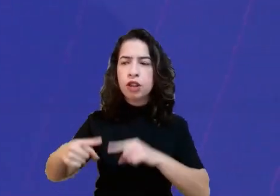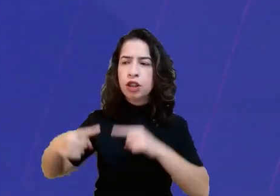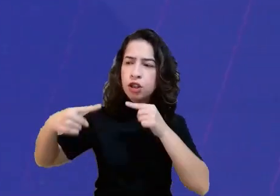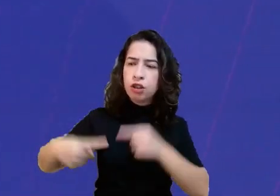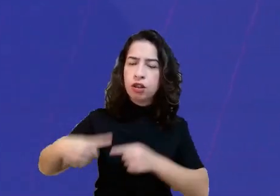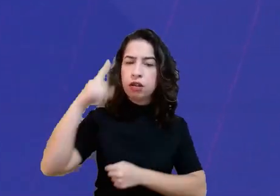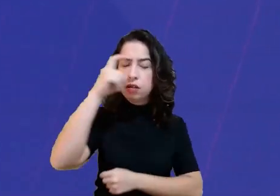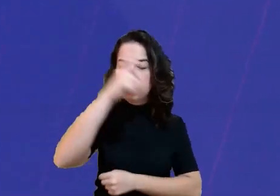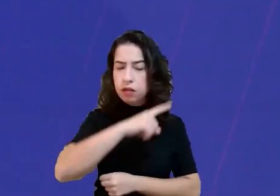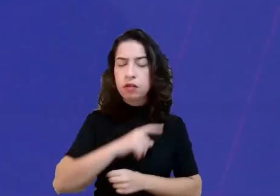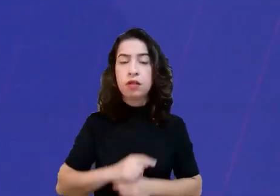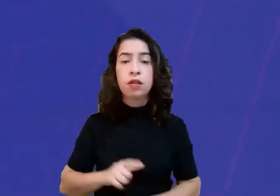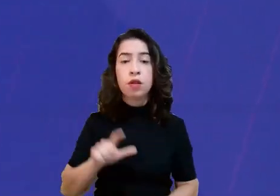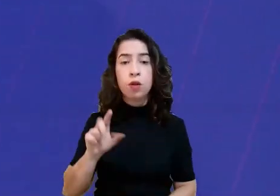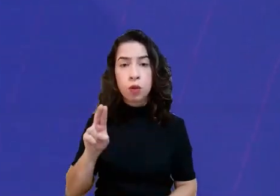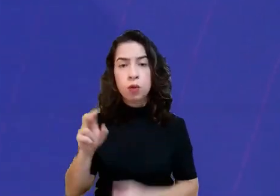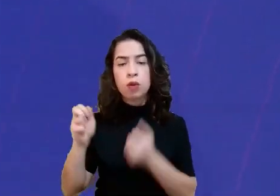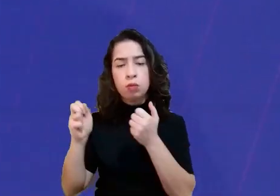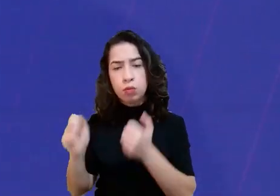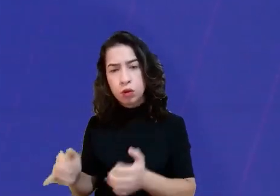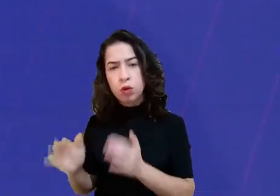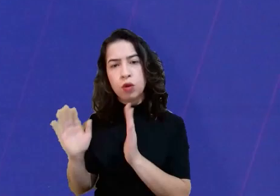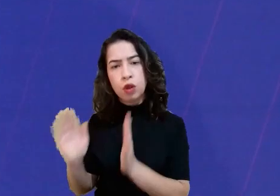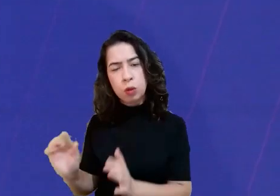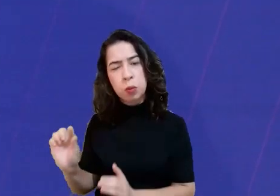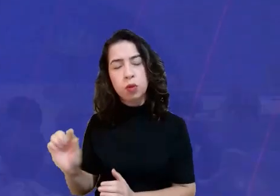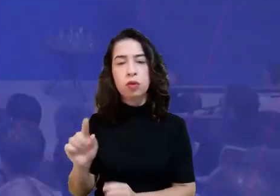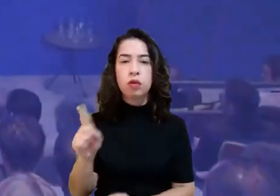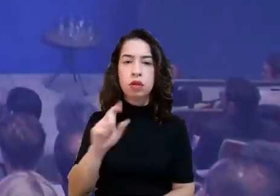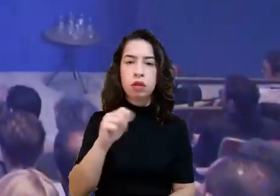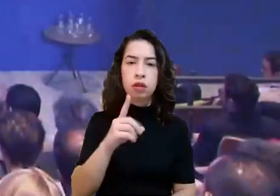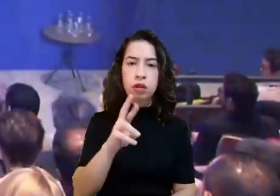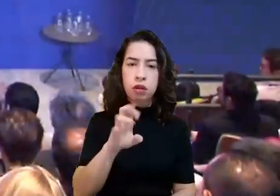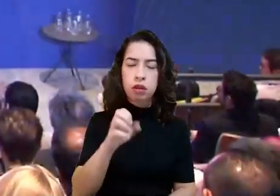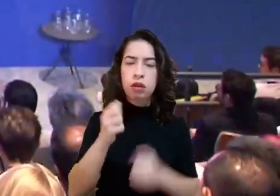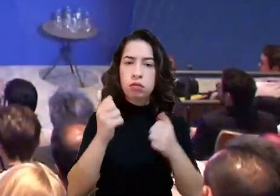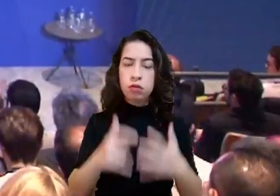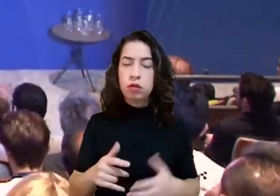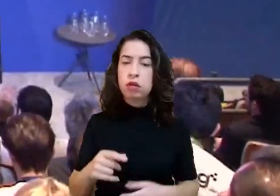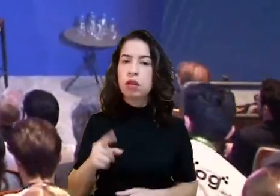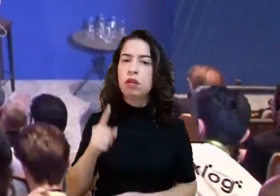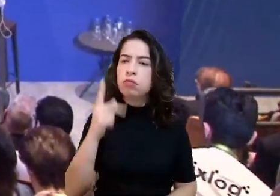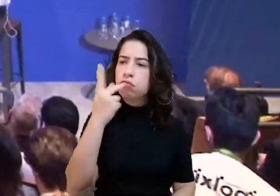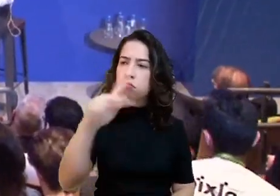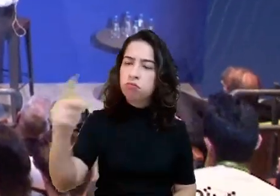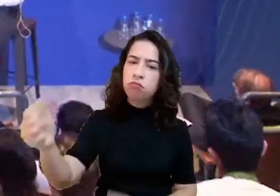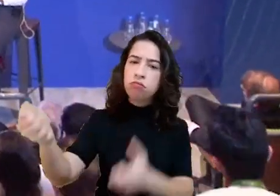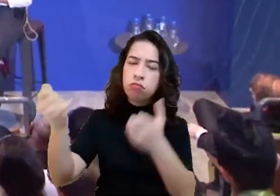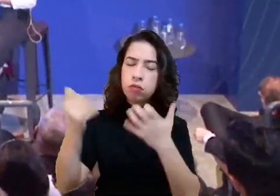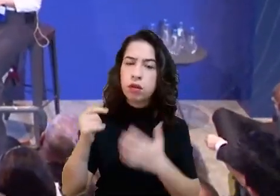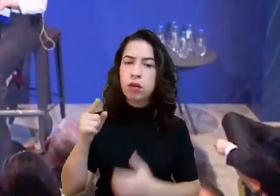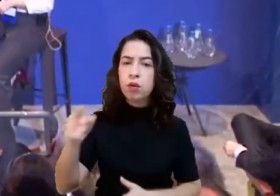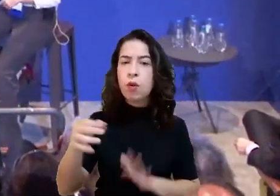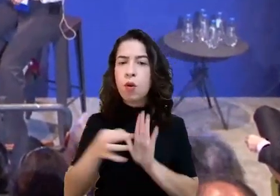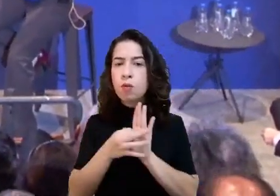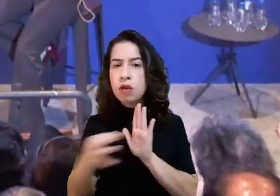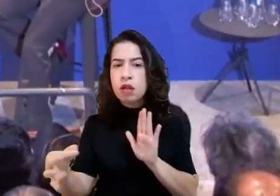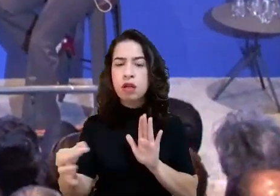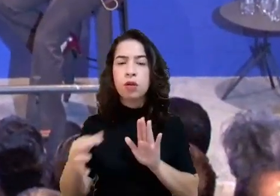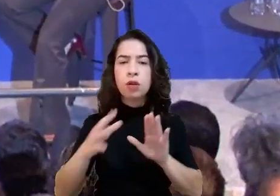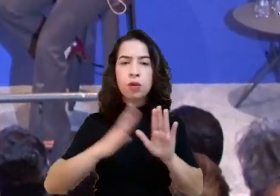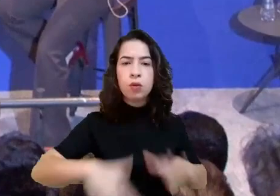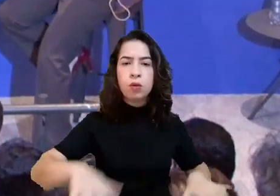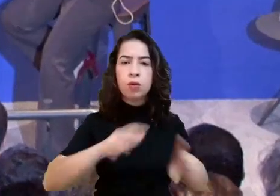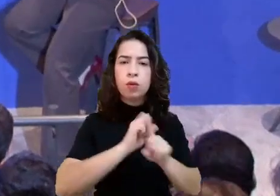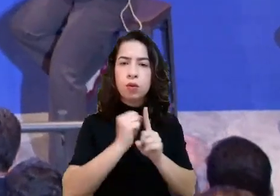Lou mentioned a little, Andrea mentioned a little as well, but we'd like to hear your vision of what are the main